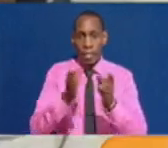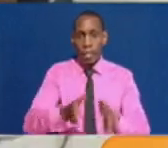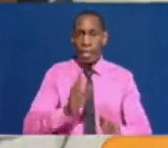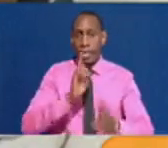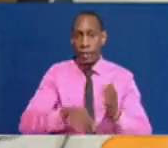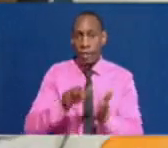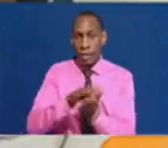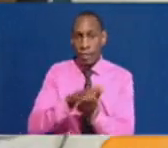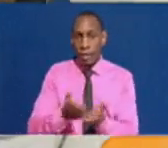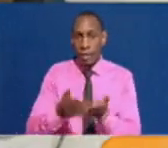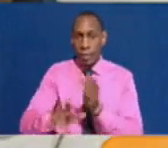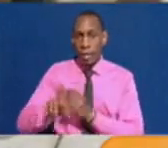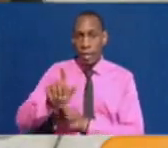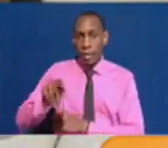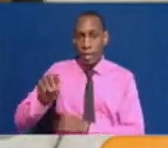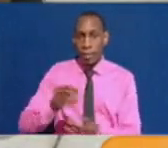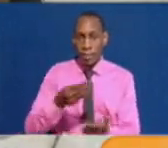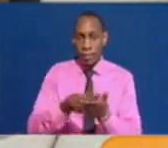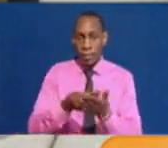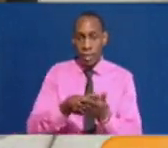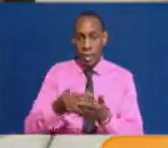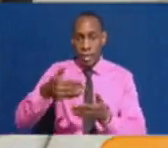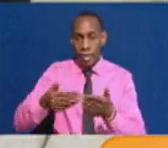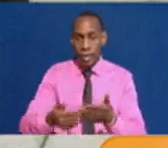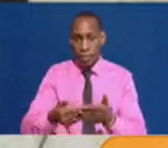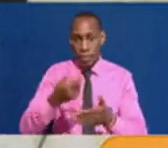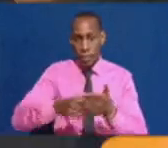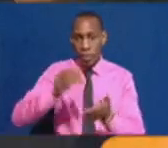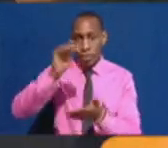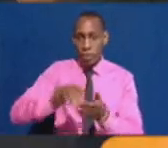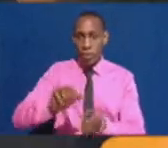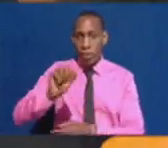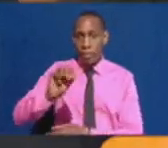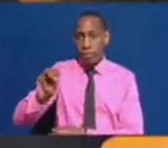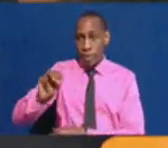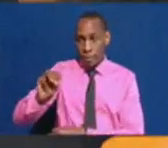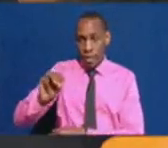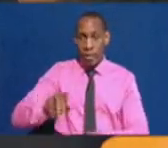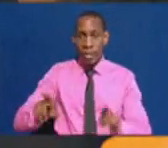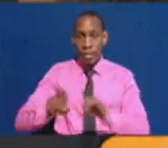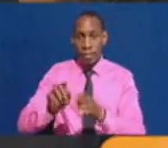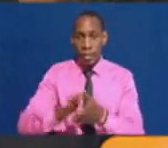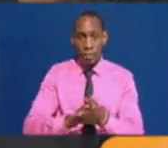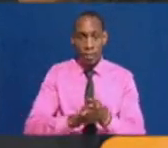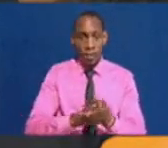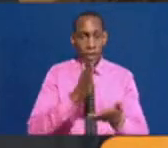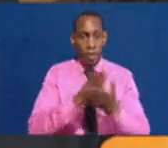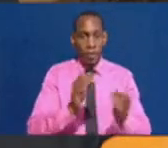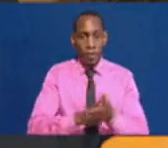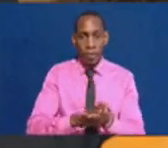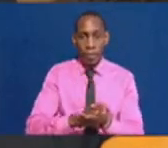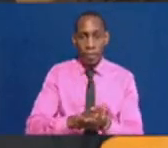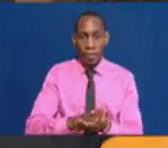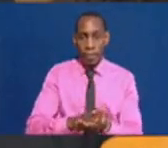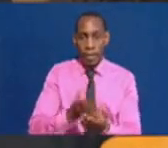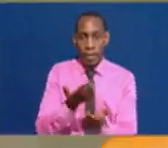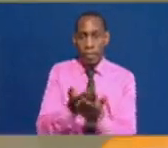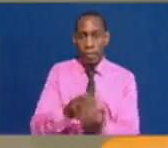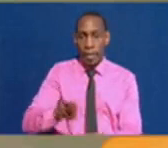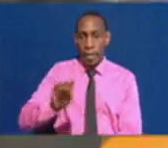bank will offer LPO financing and invoice discounting of up to 50 million shillings, as well as unsecured bid bonds of up to 10